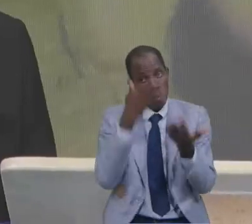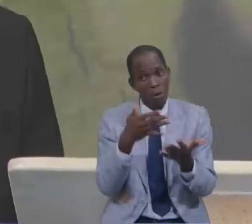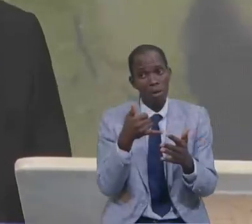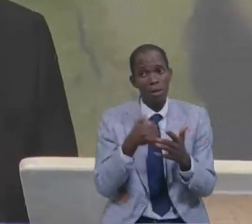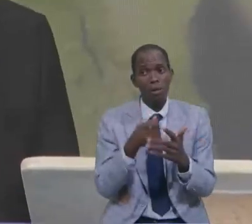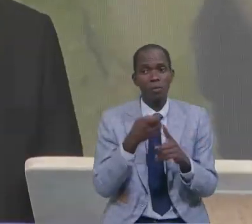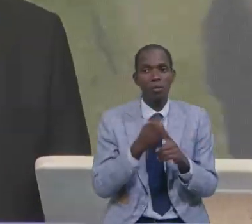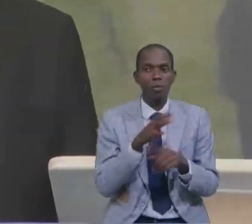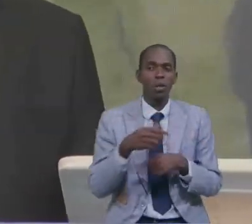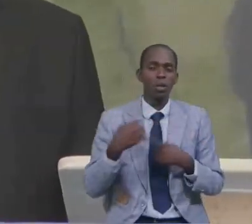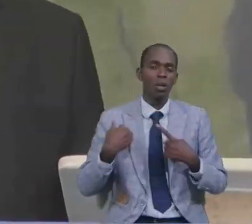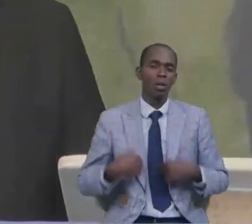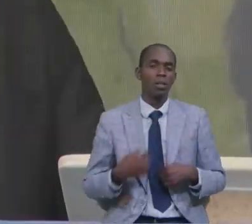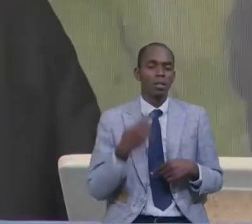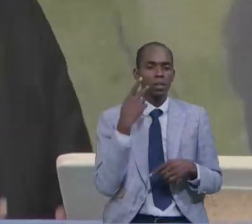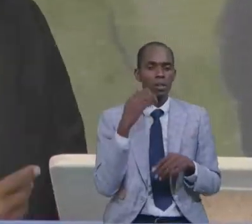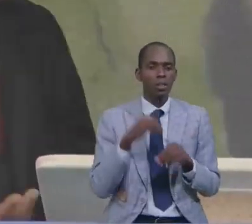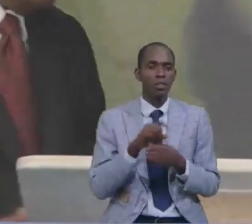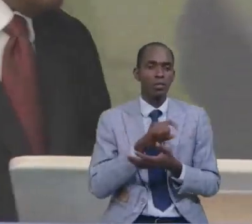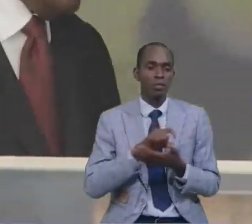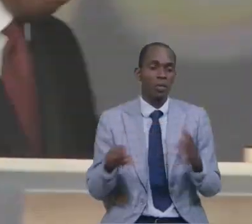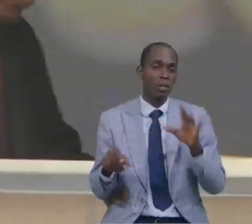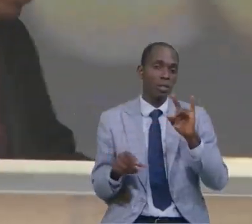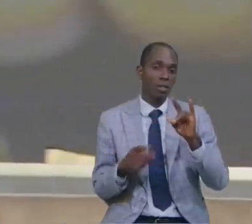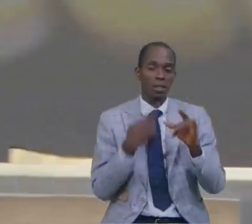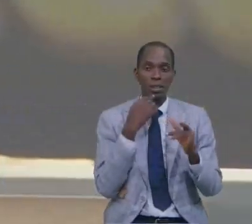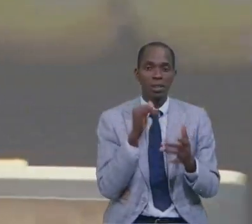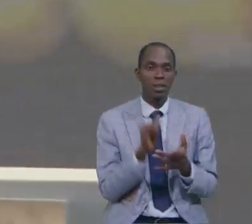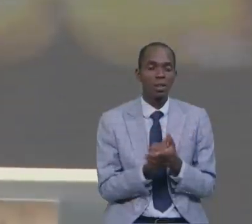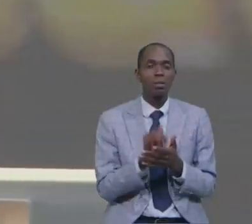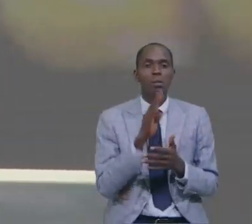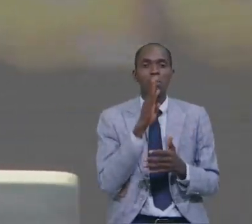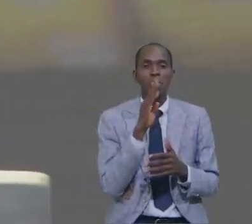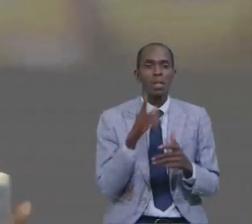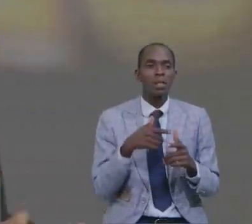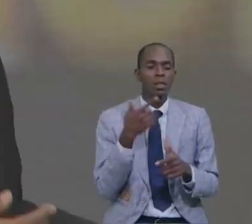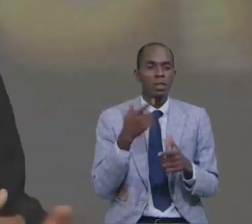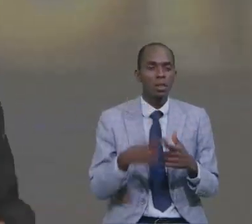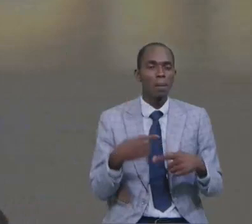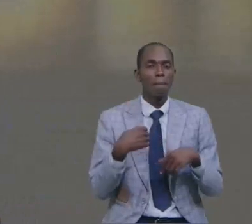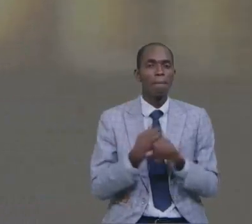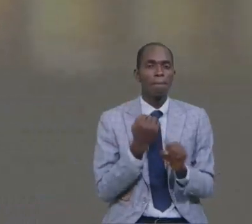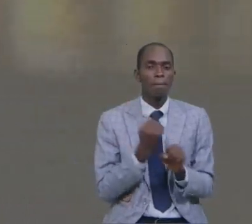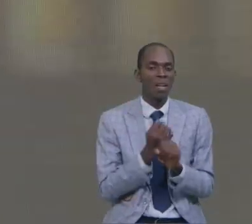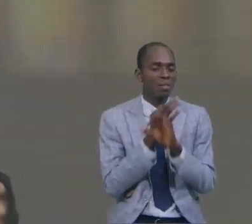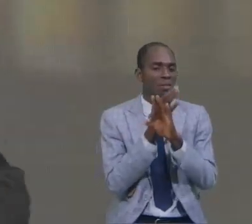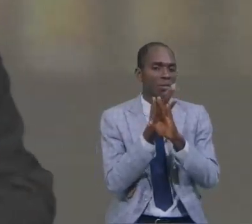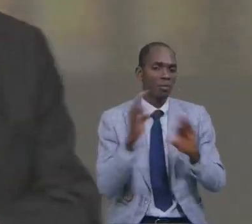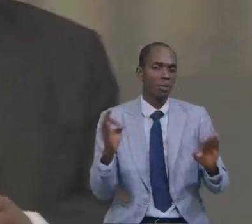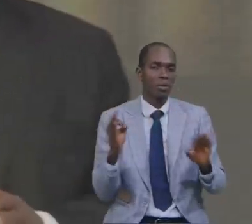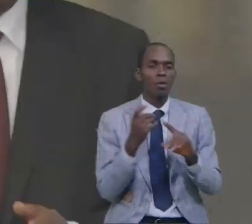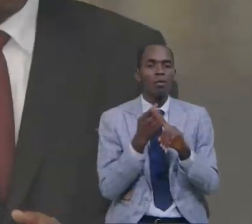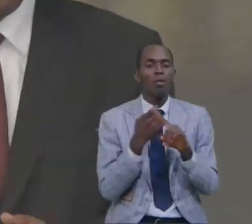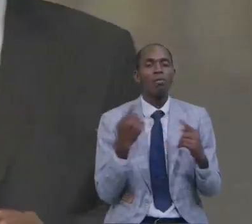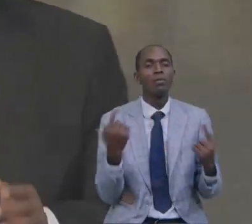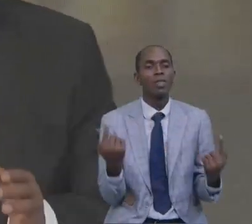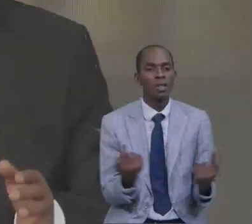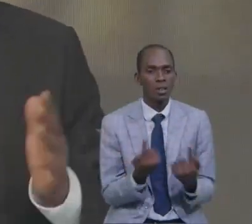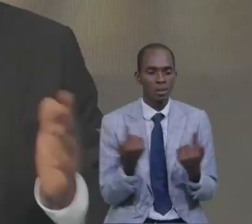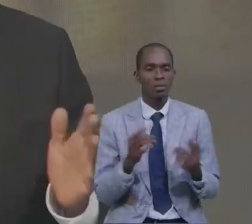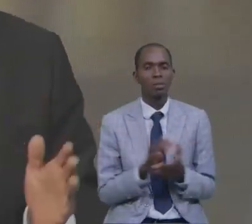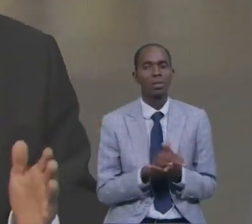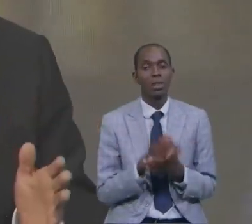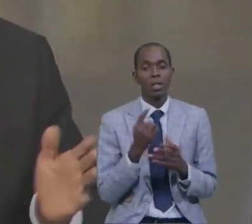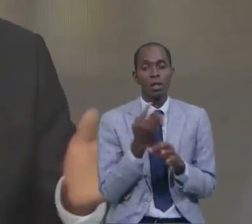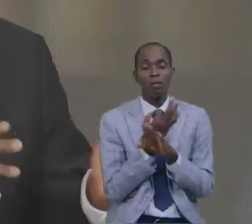free from sin. The freedom that he gives us is freedom from sin. You became